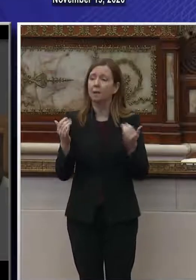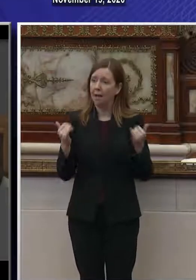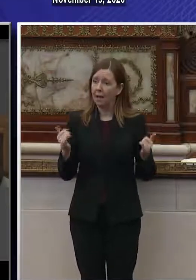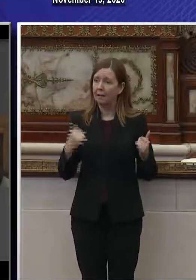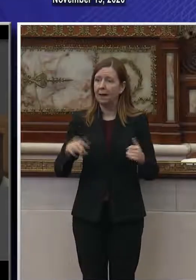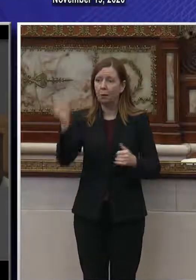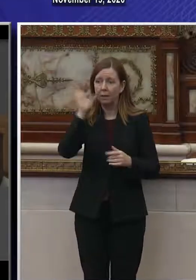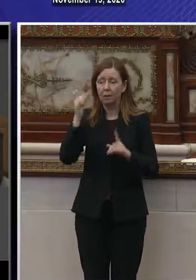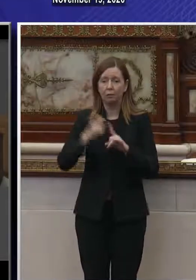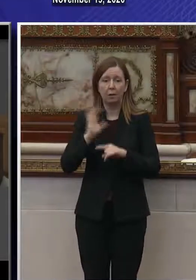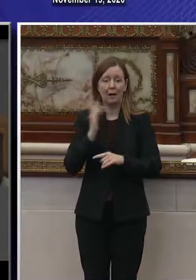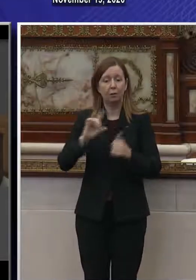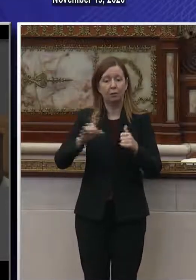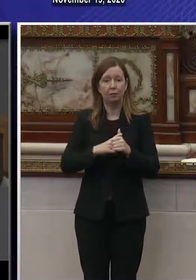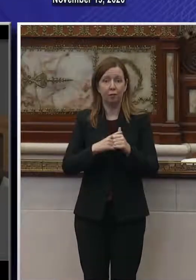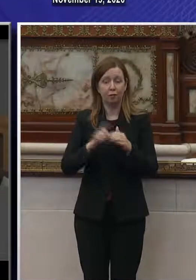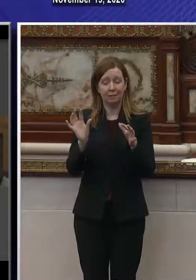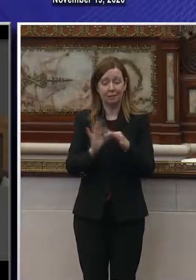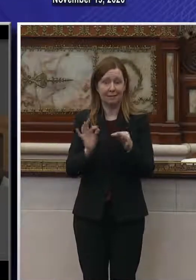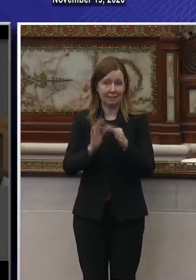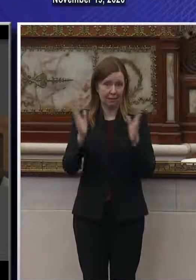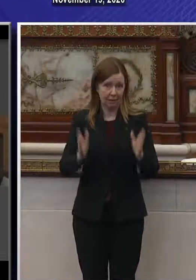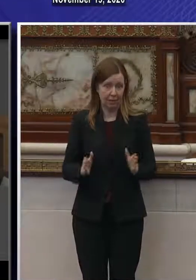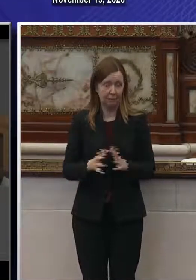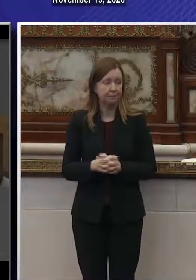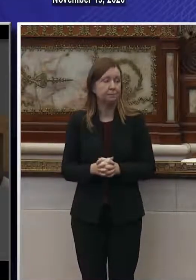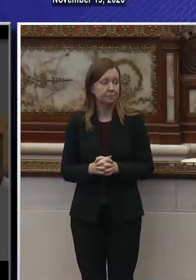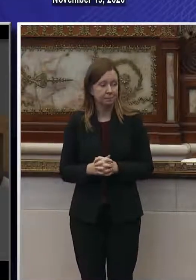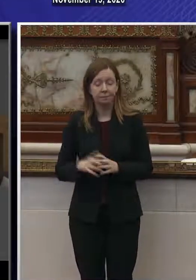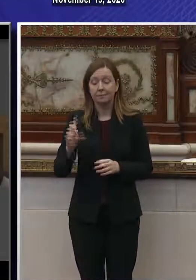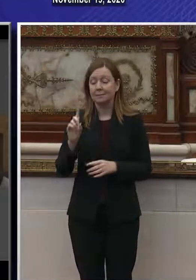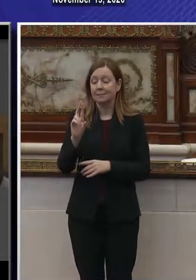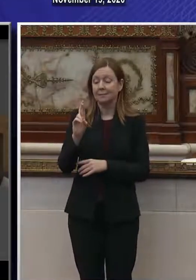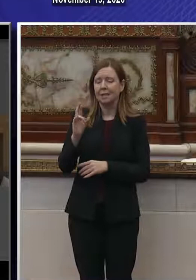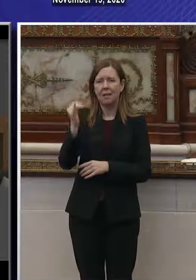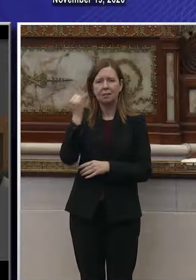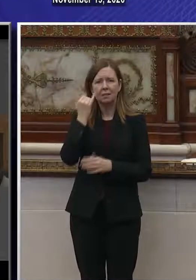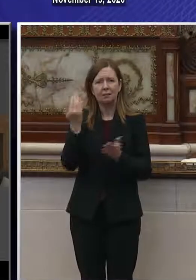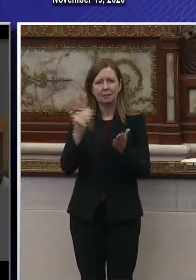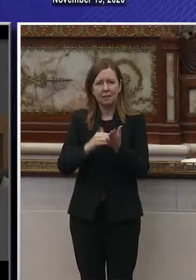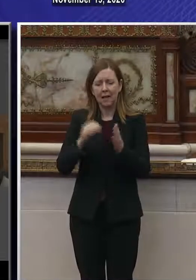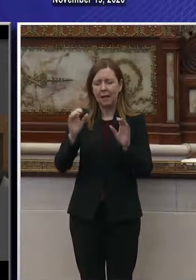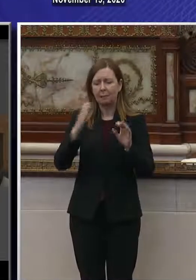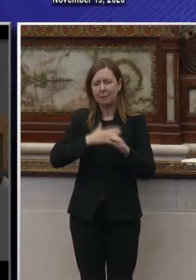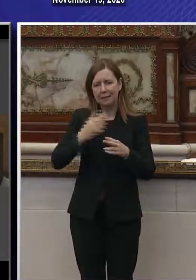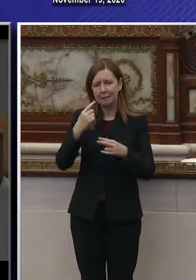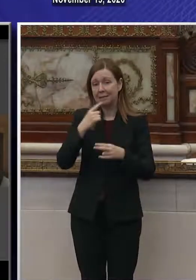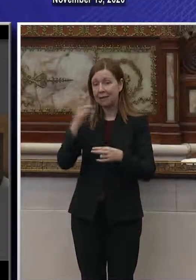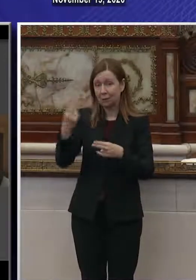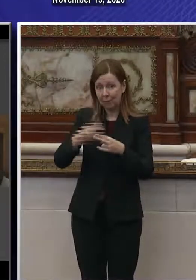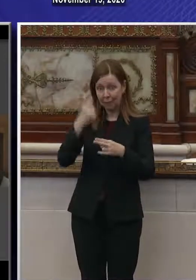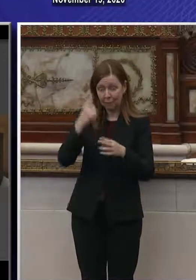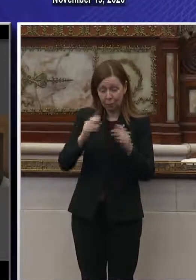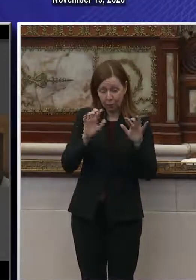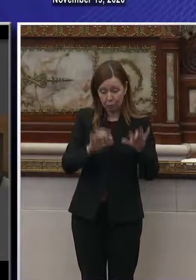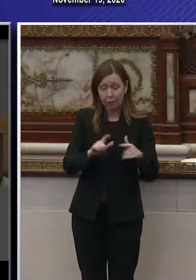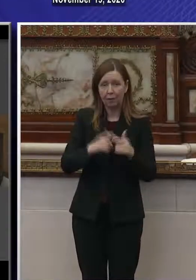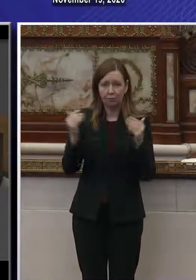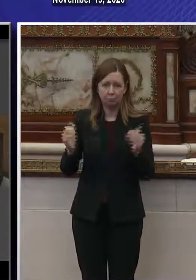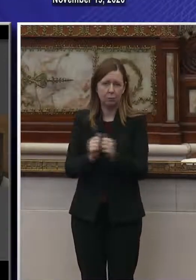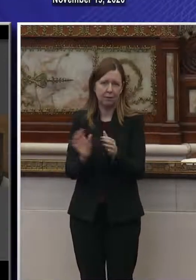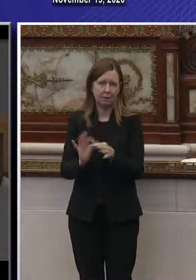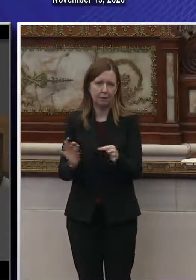we hear from our first testifier? Doctor, if you could again state your name for the record and then proceed with your